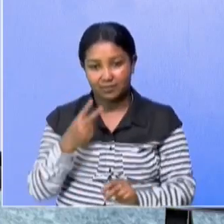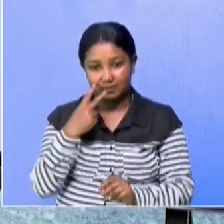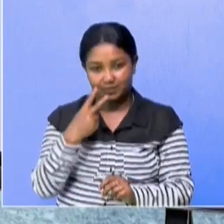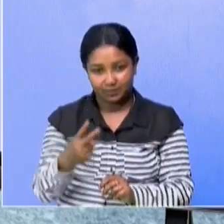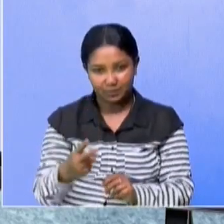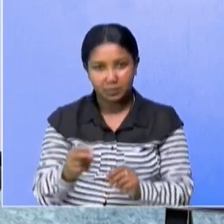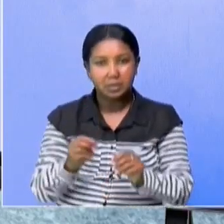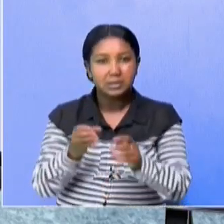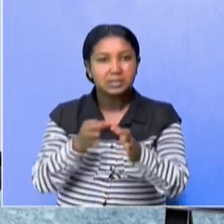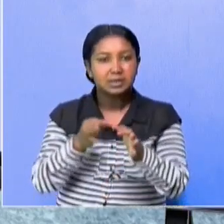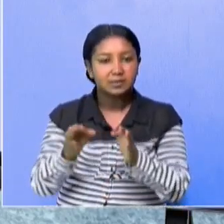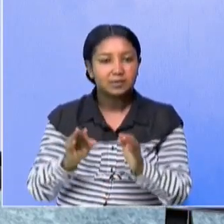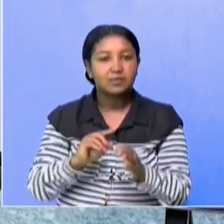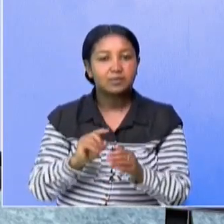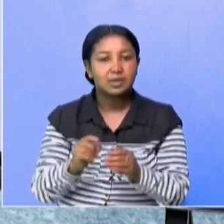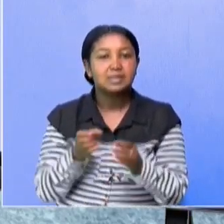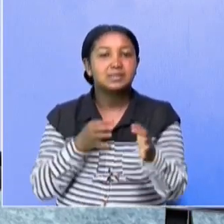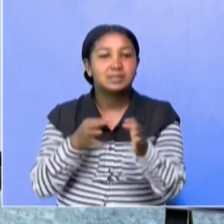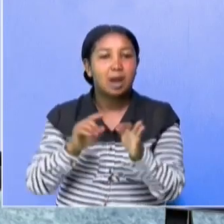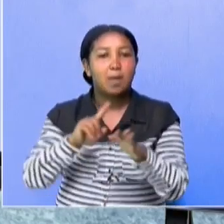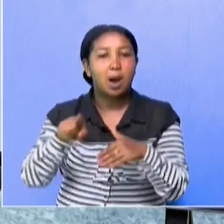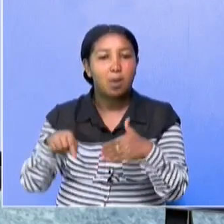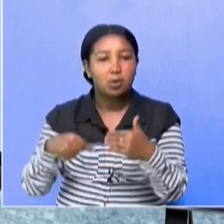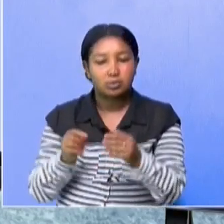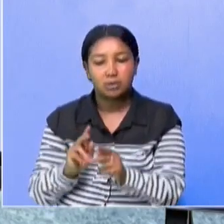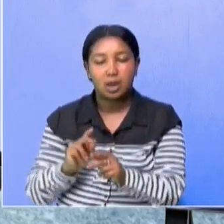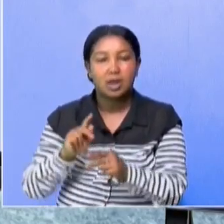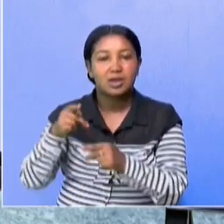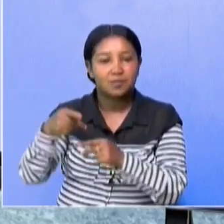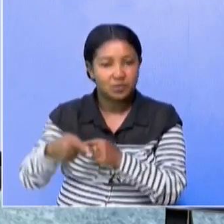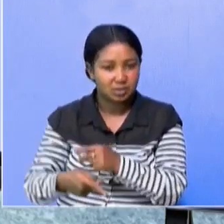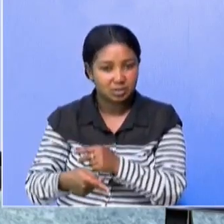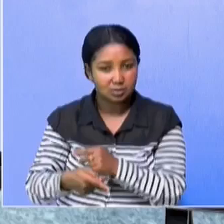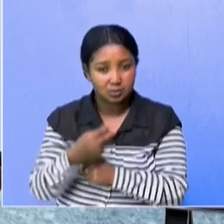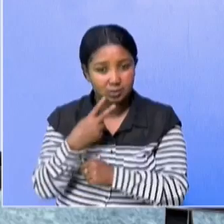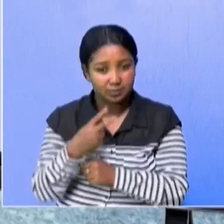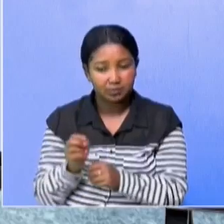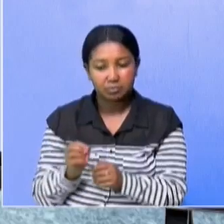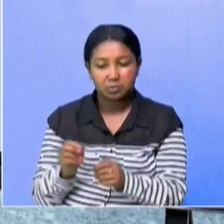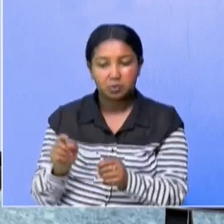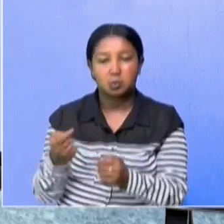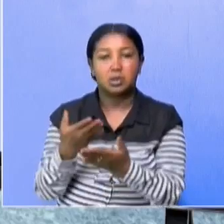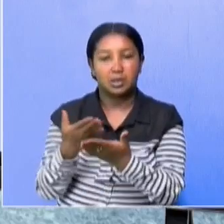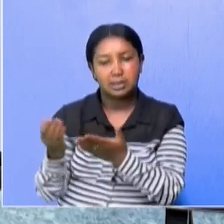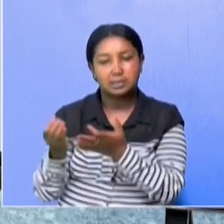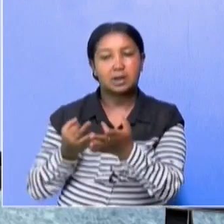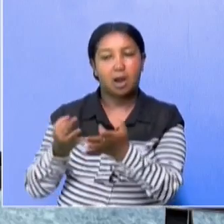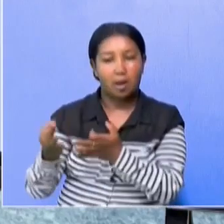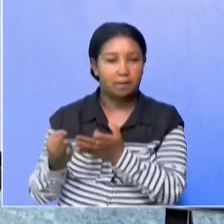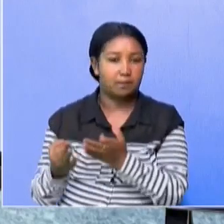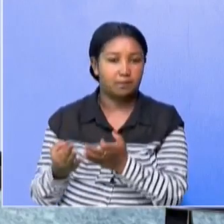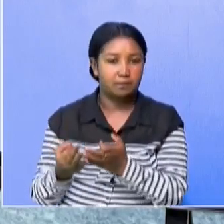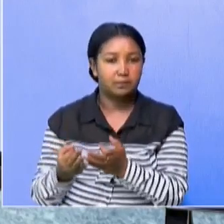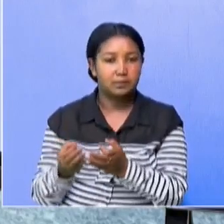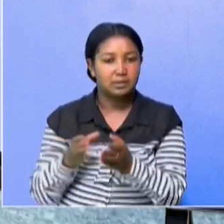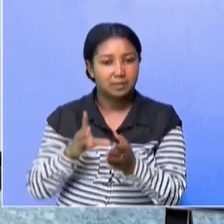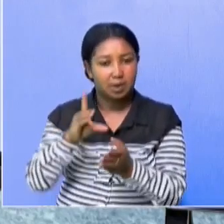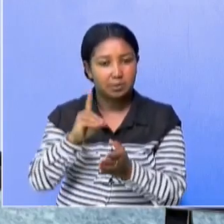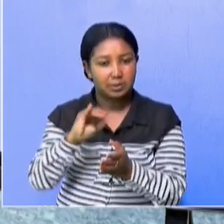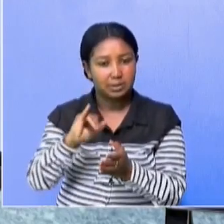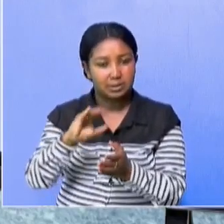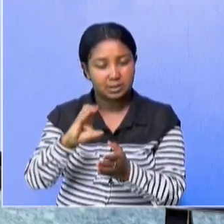talking about describing about the events. You see, the events. Yeah, let's go. And